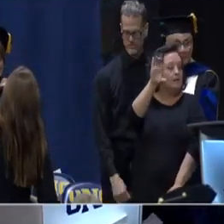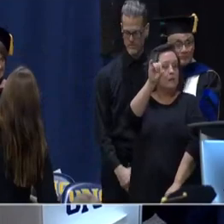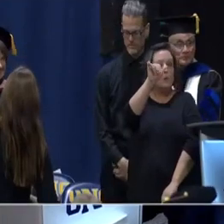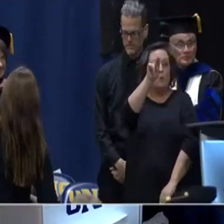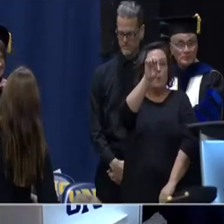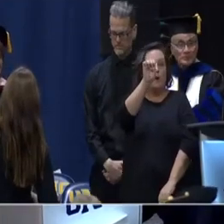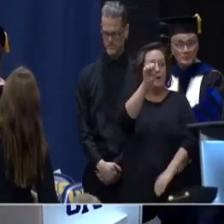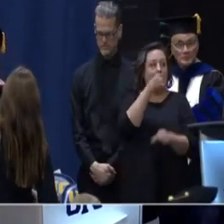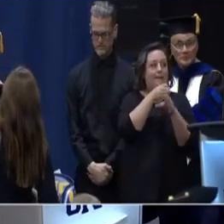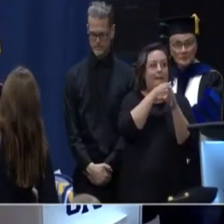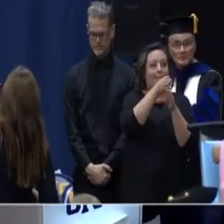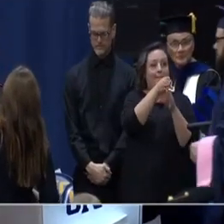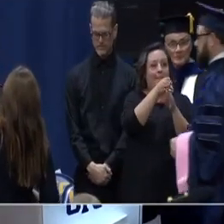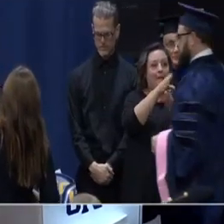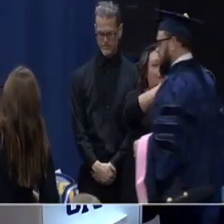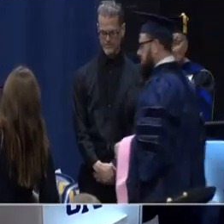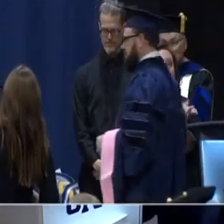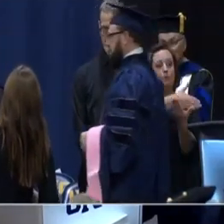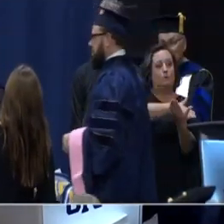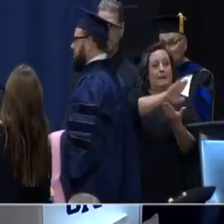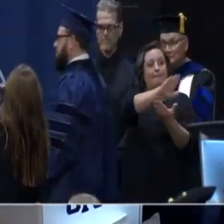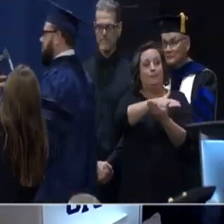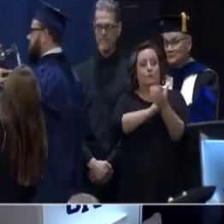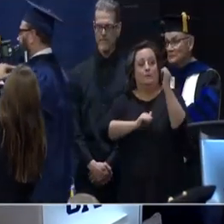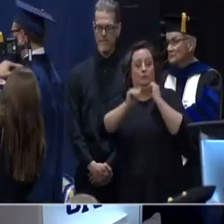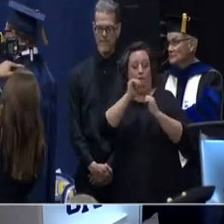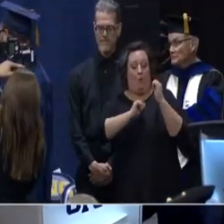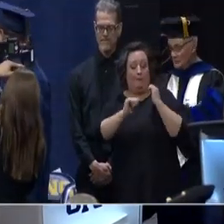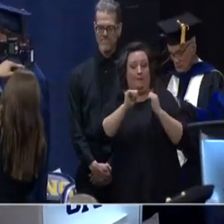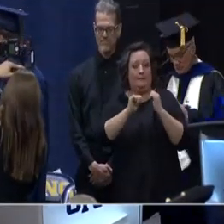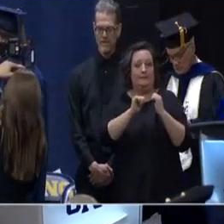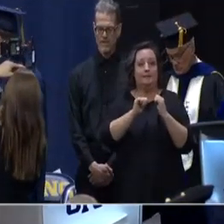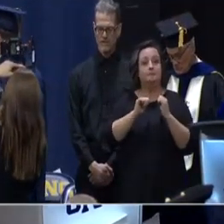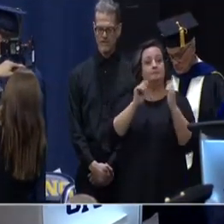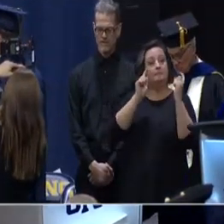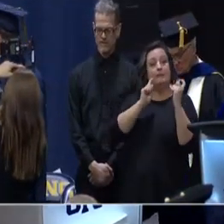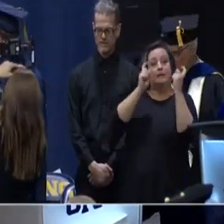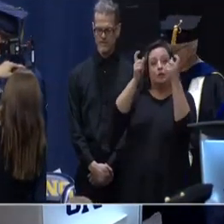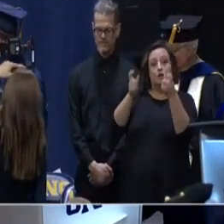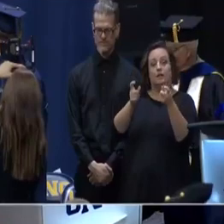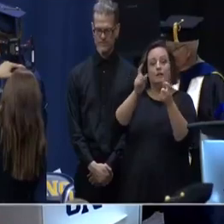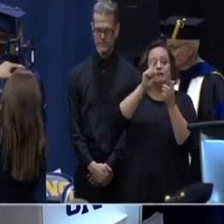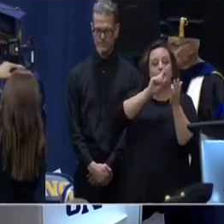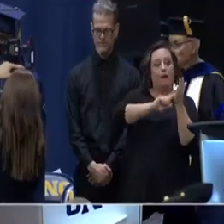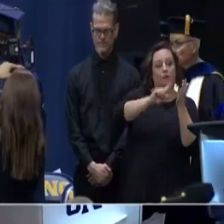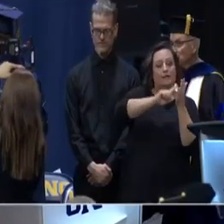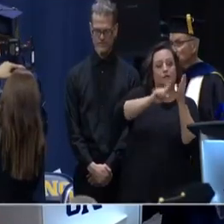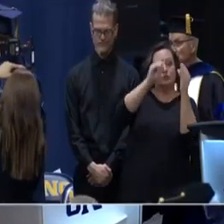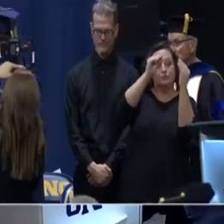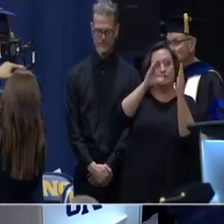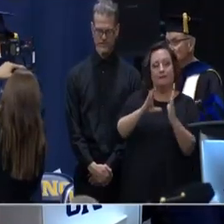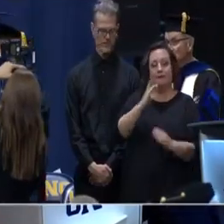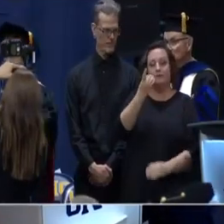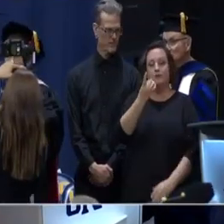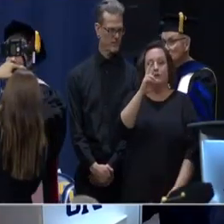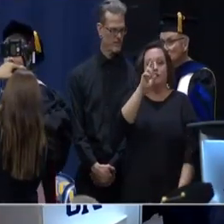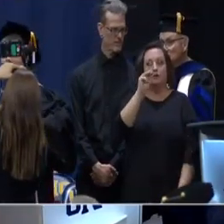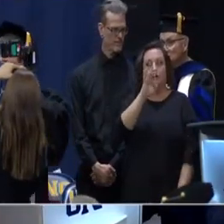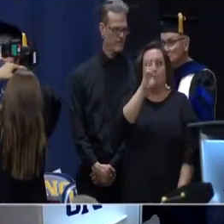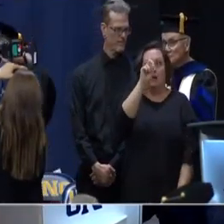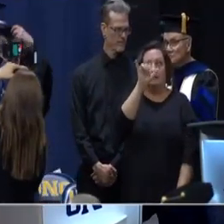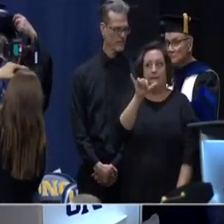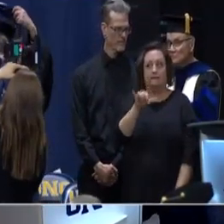Kilcoyne's major is music performance. Dr. Kilcoyne is being hooded by research professor, Dr. Maldi.